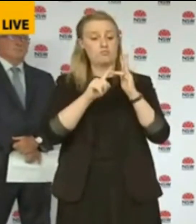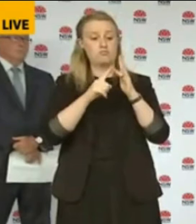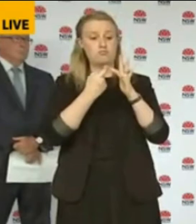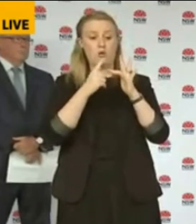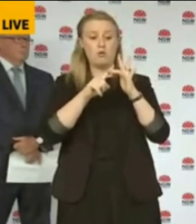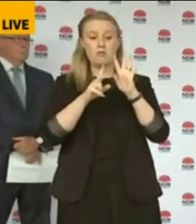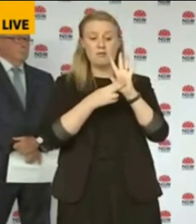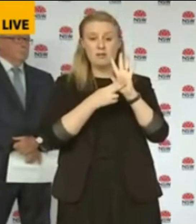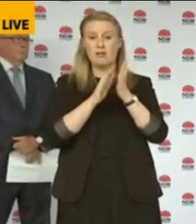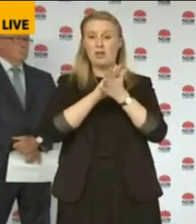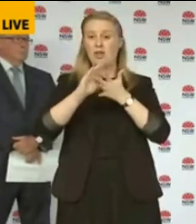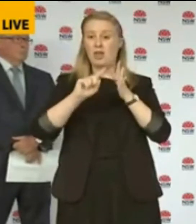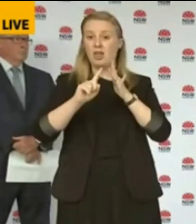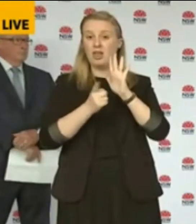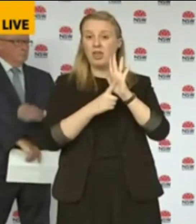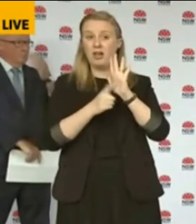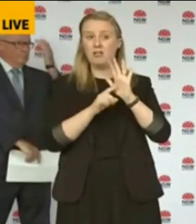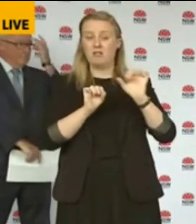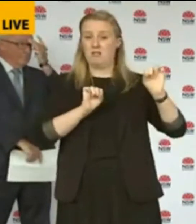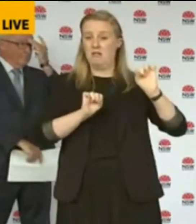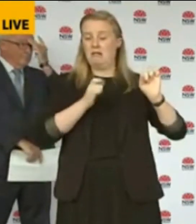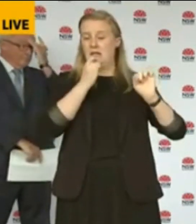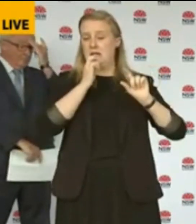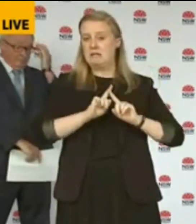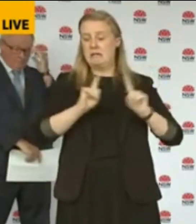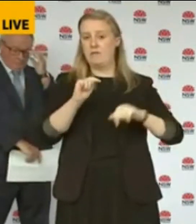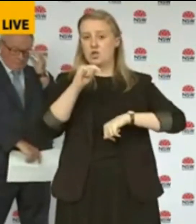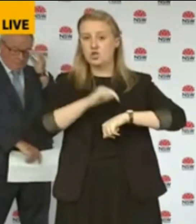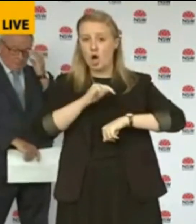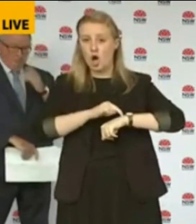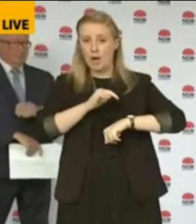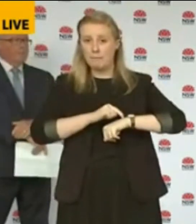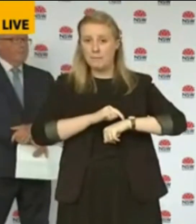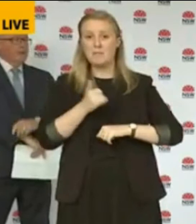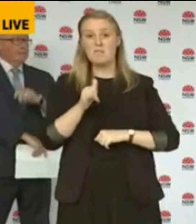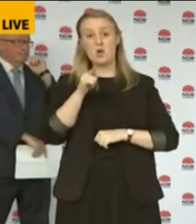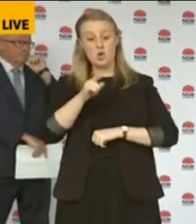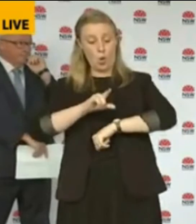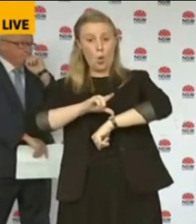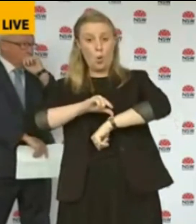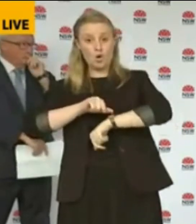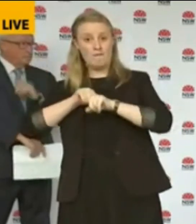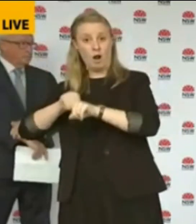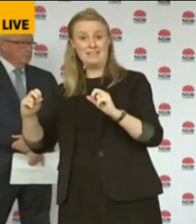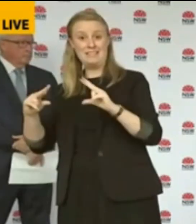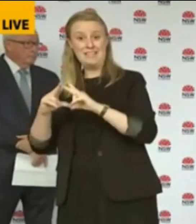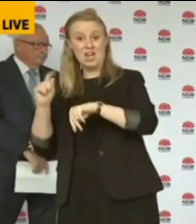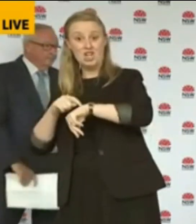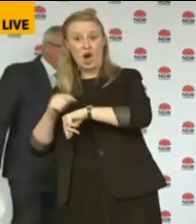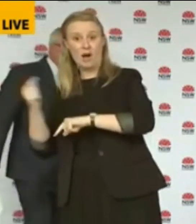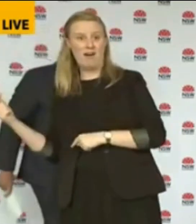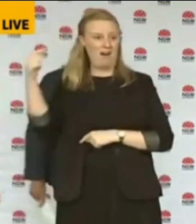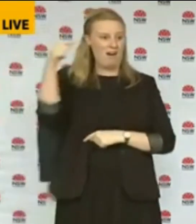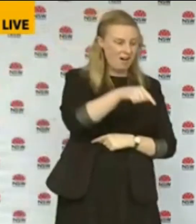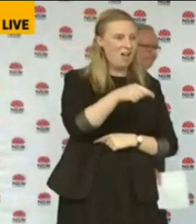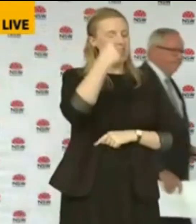passing through and hadn't reset your watches, you may have been there half an hour earlier than you thought. Thank